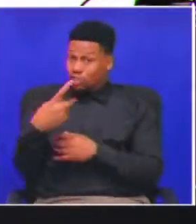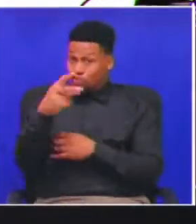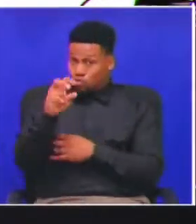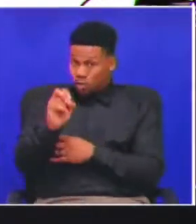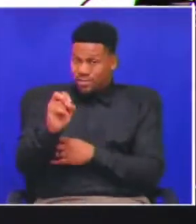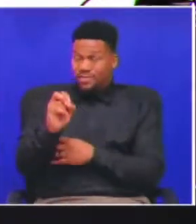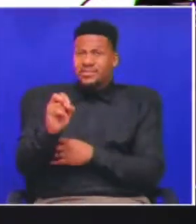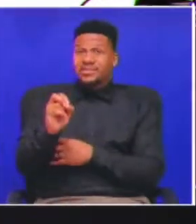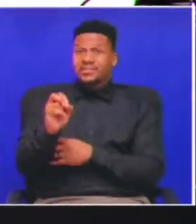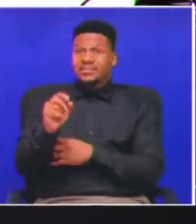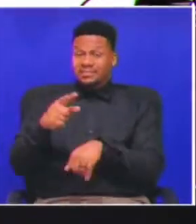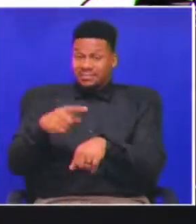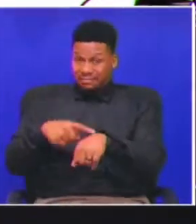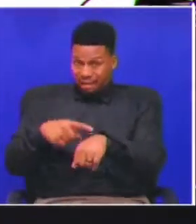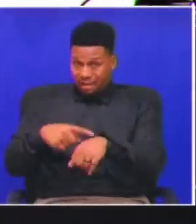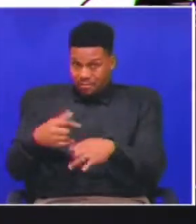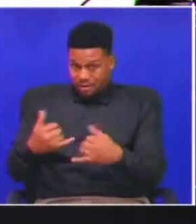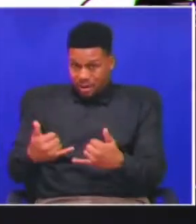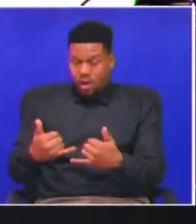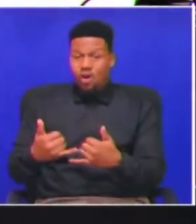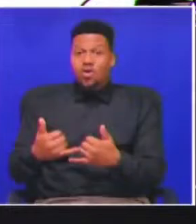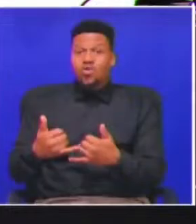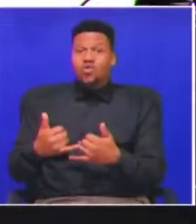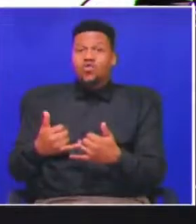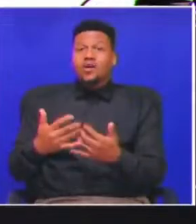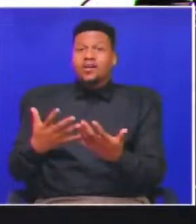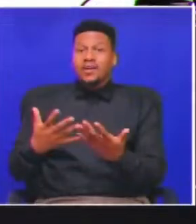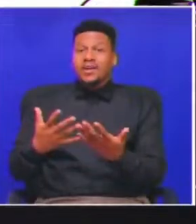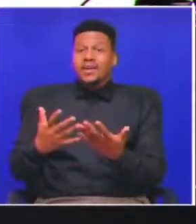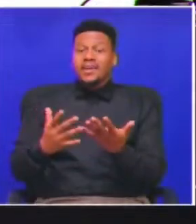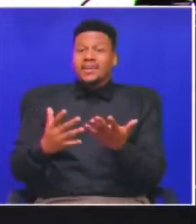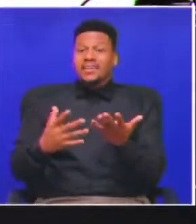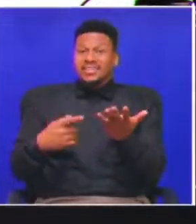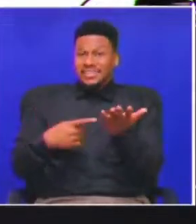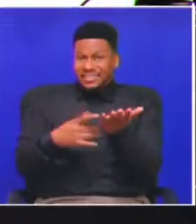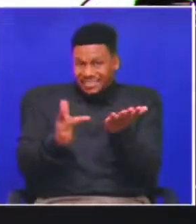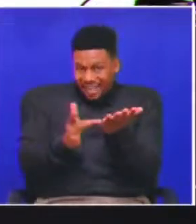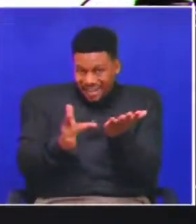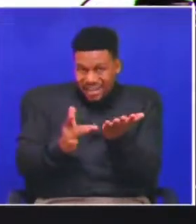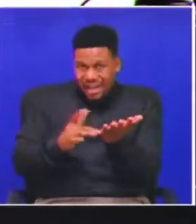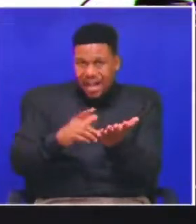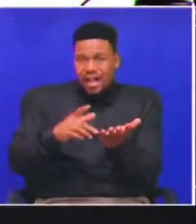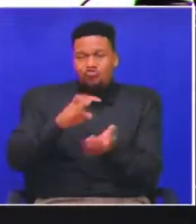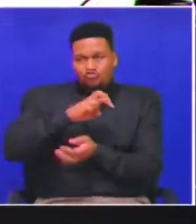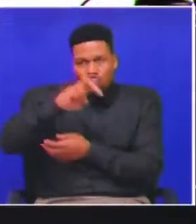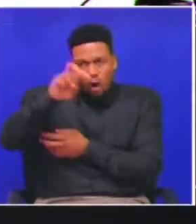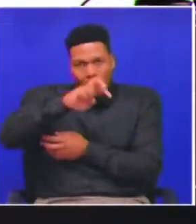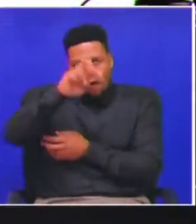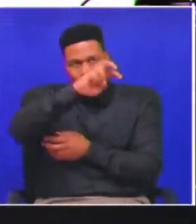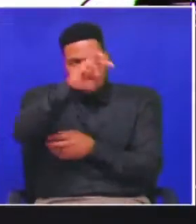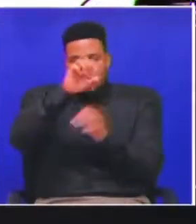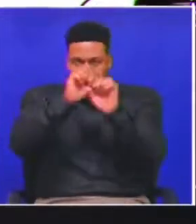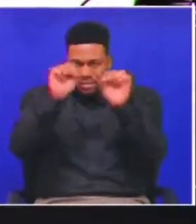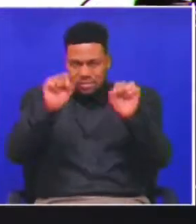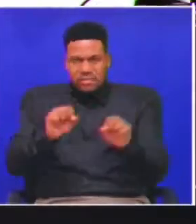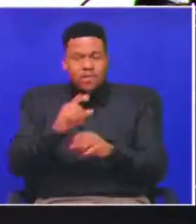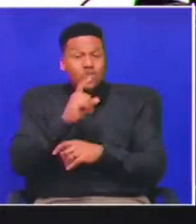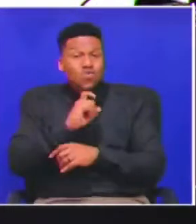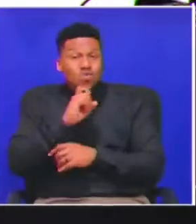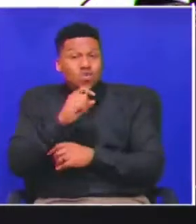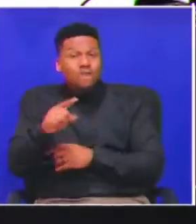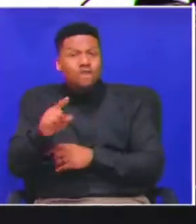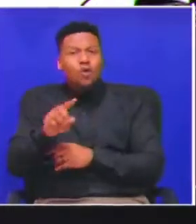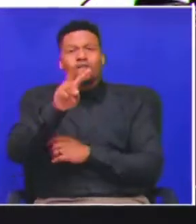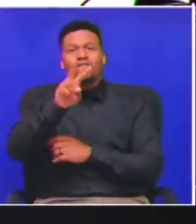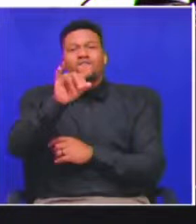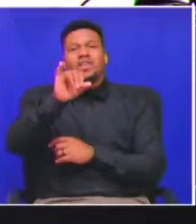electronic travel authorization will be open for tourist visas and other visa categories. This will